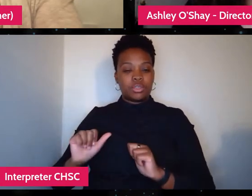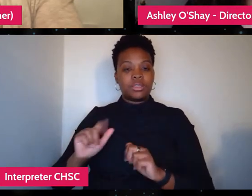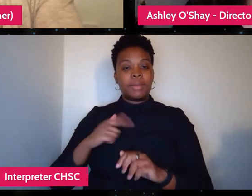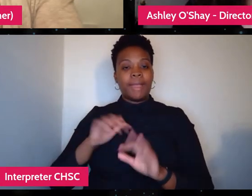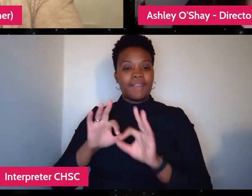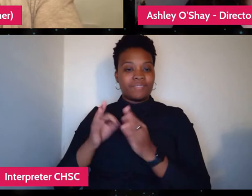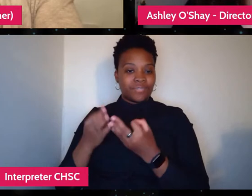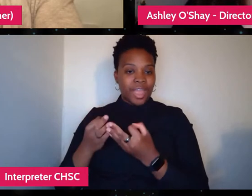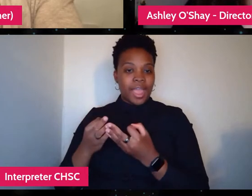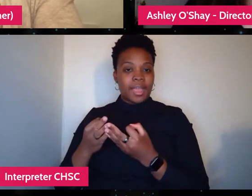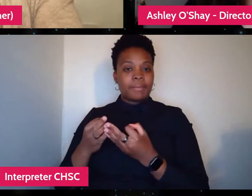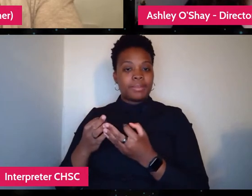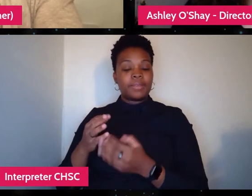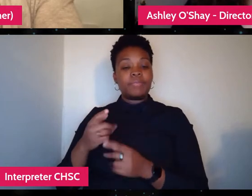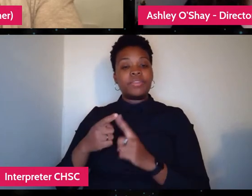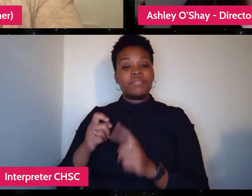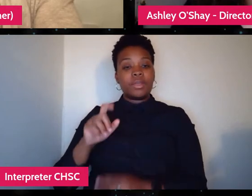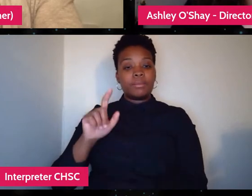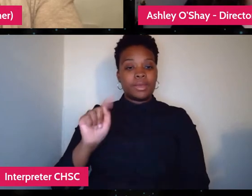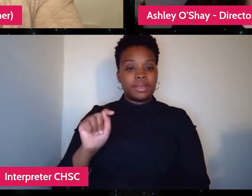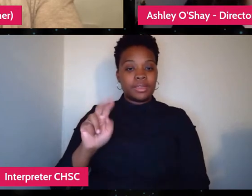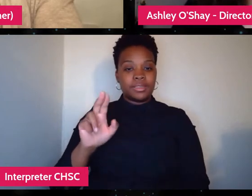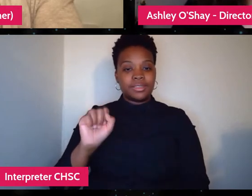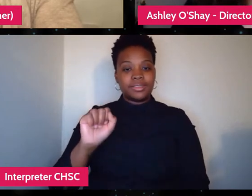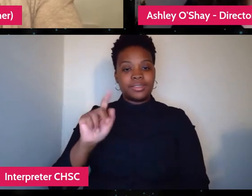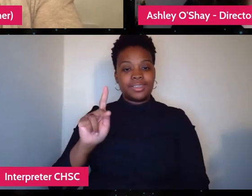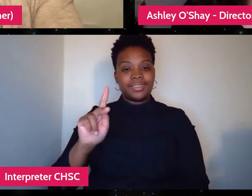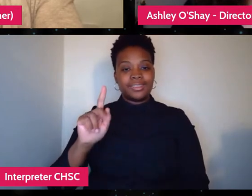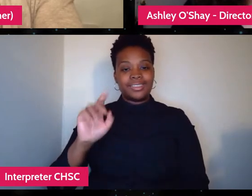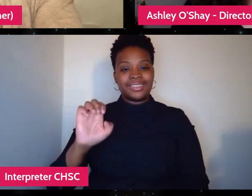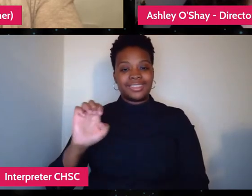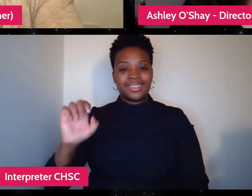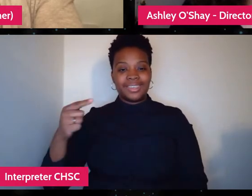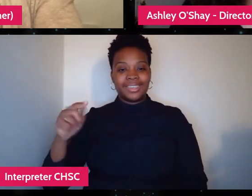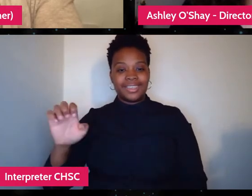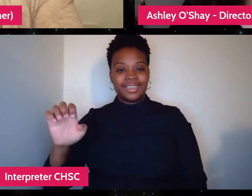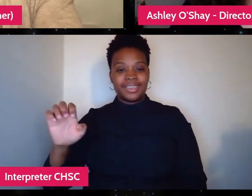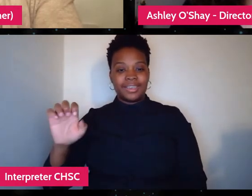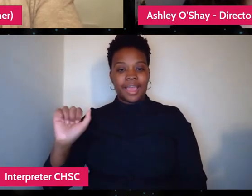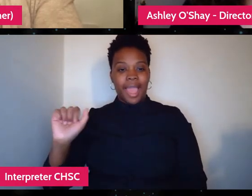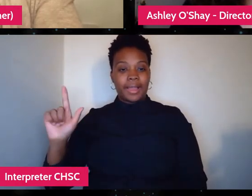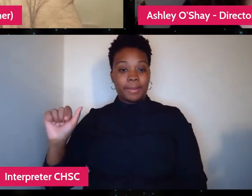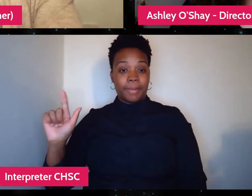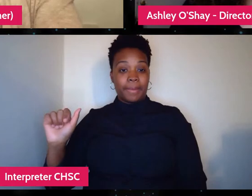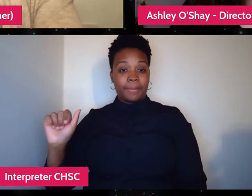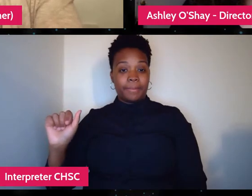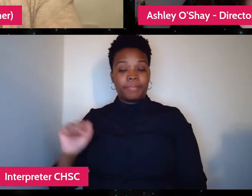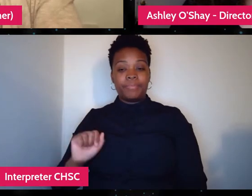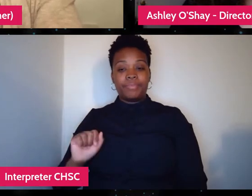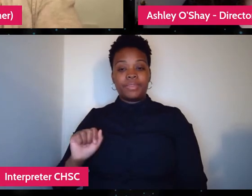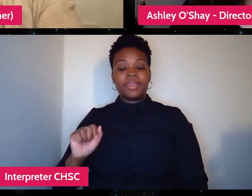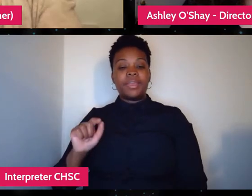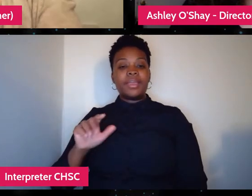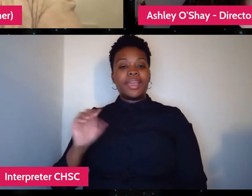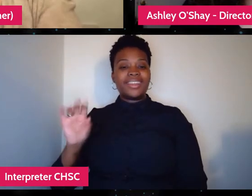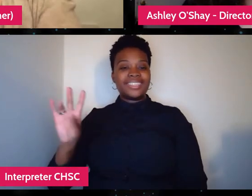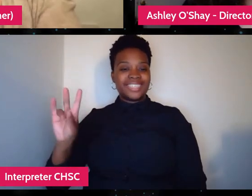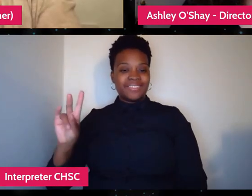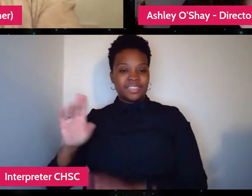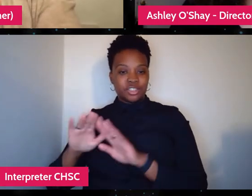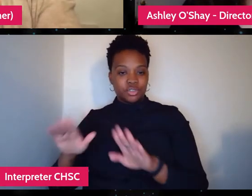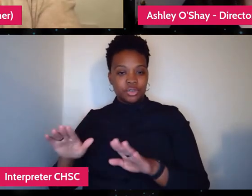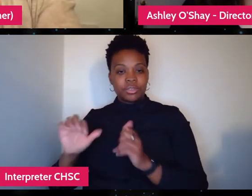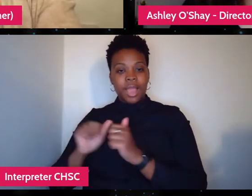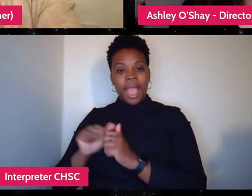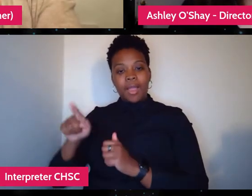and Tuskegee, Alabama, and his 17 children, and how his influence kind of brought